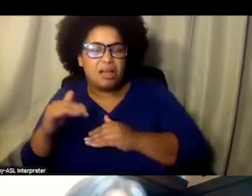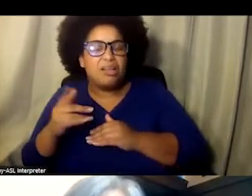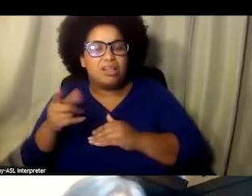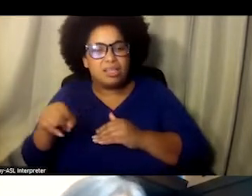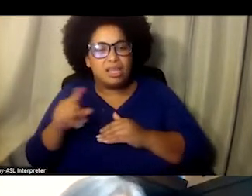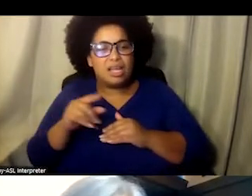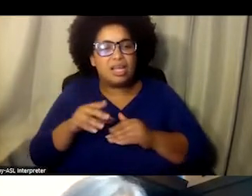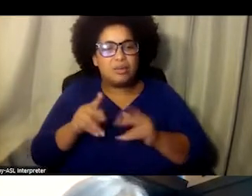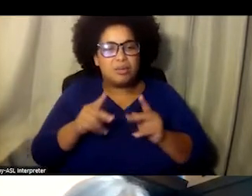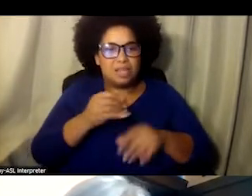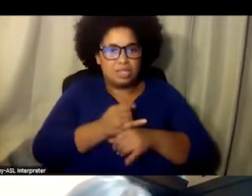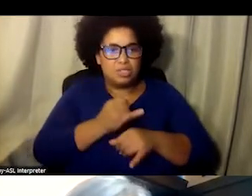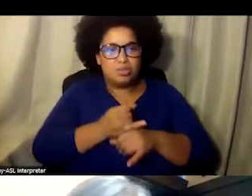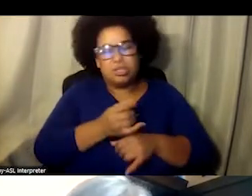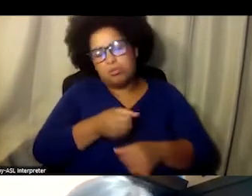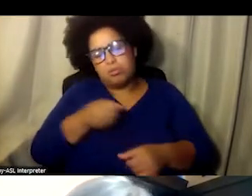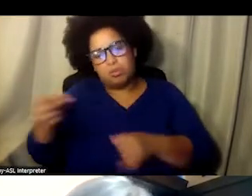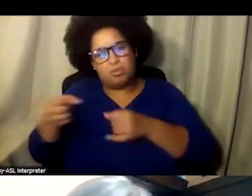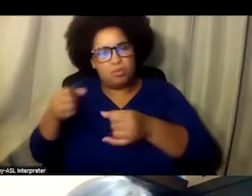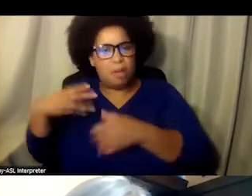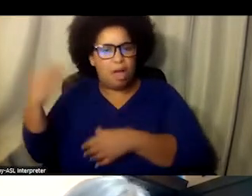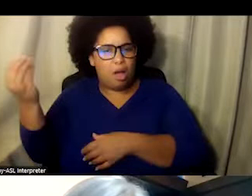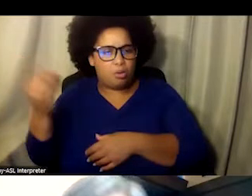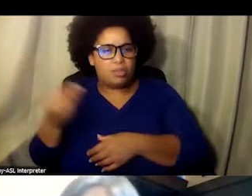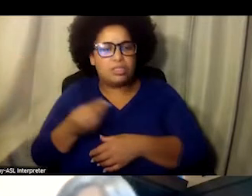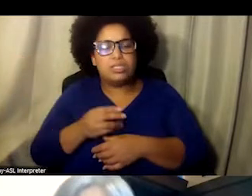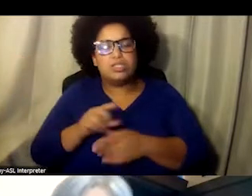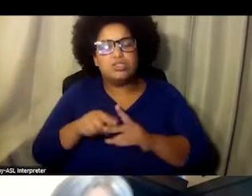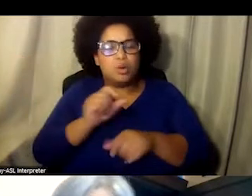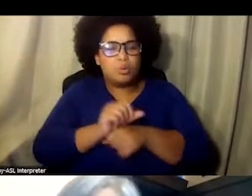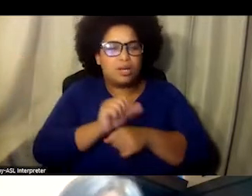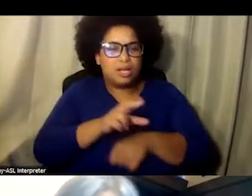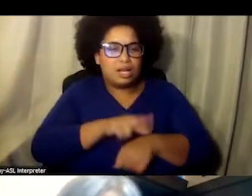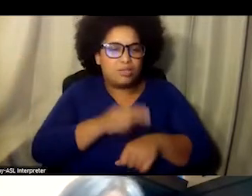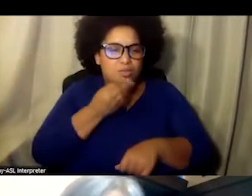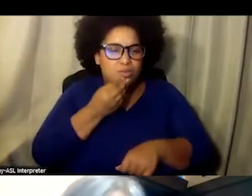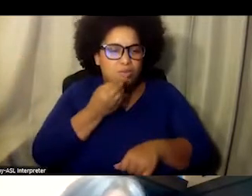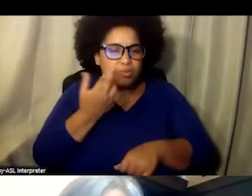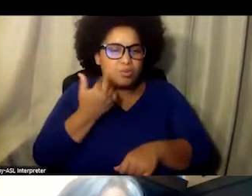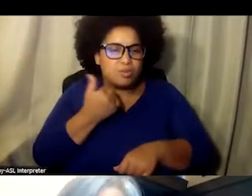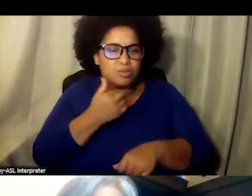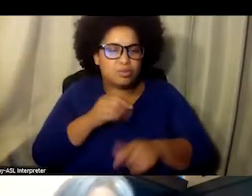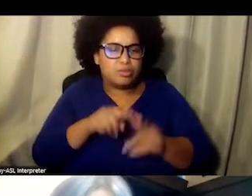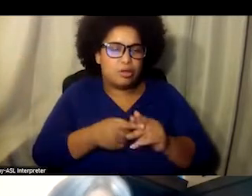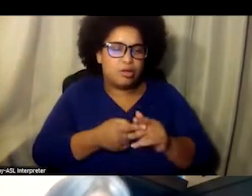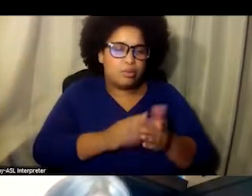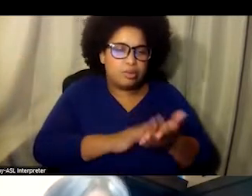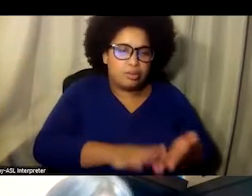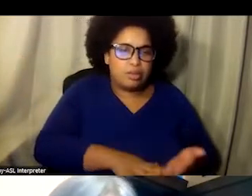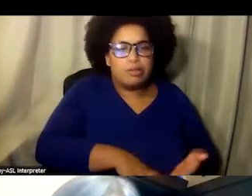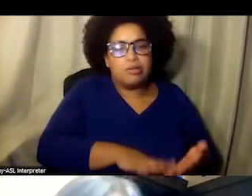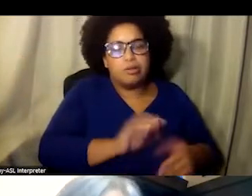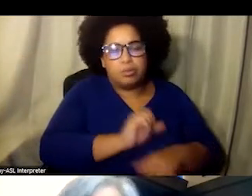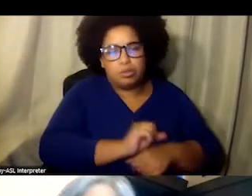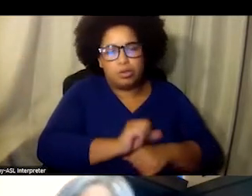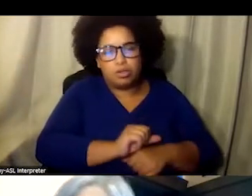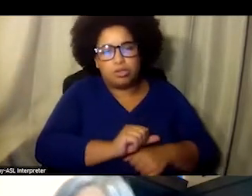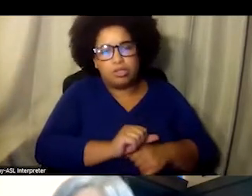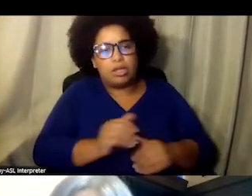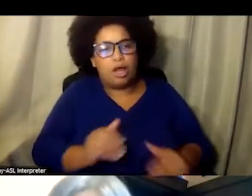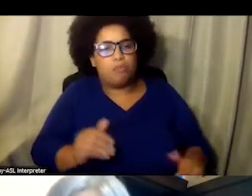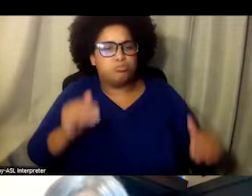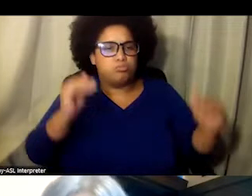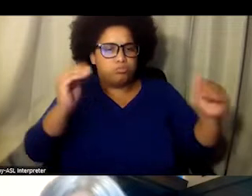institution. He got a job at a natural foods restaurant, starting with the usual janitorial work, but he moved up in the area. And